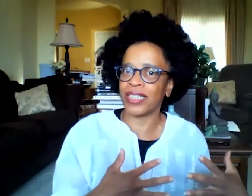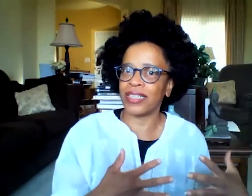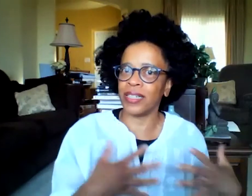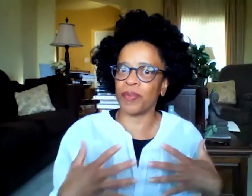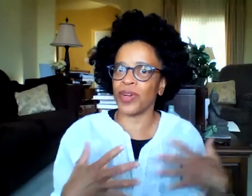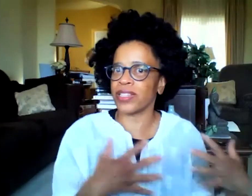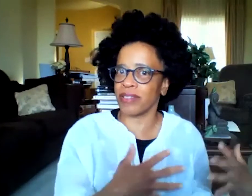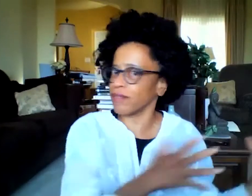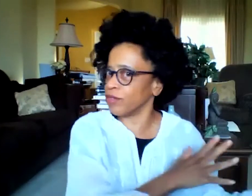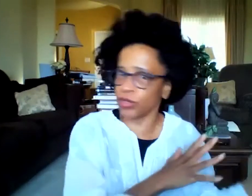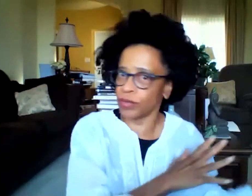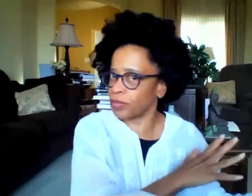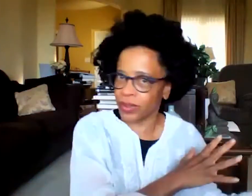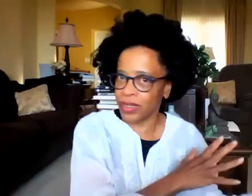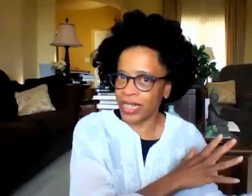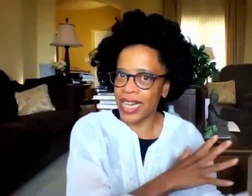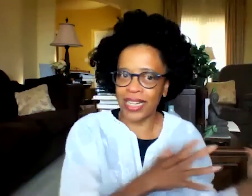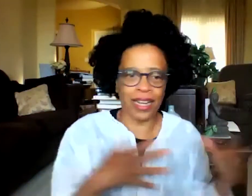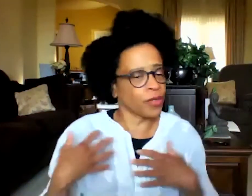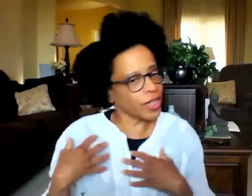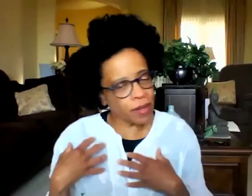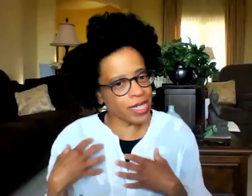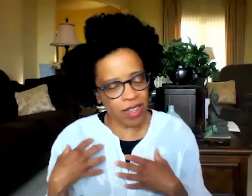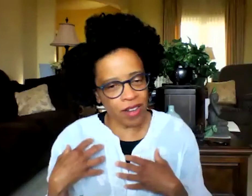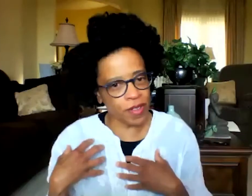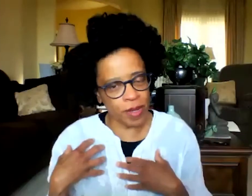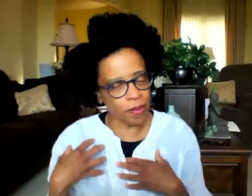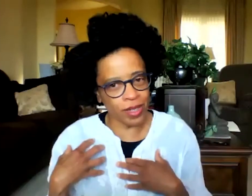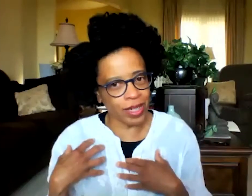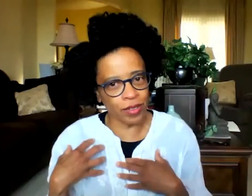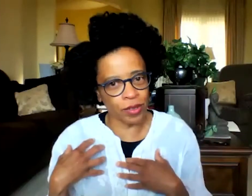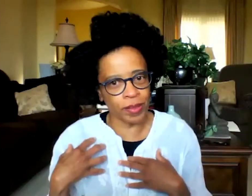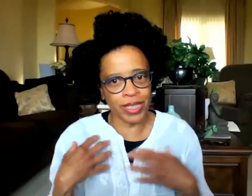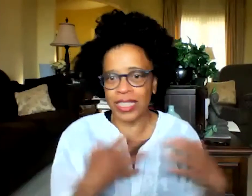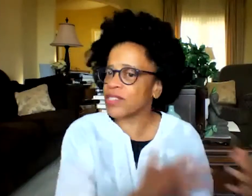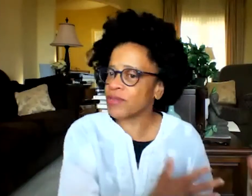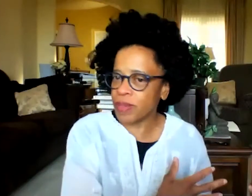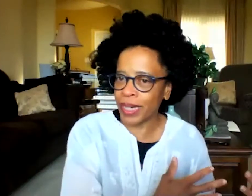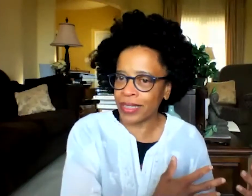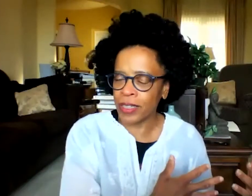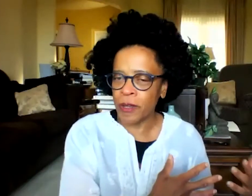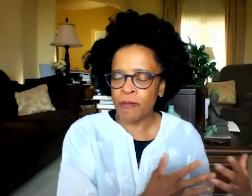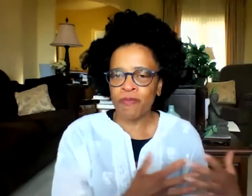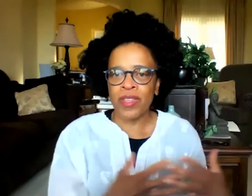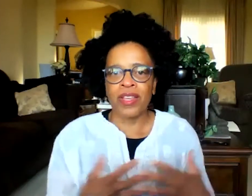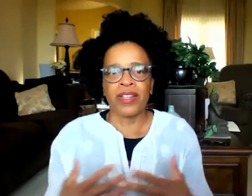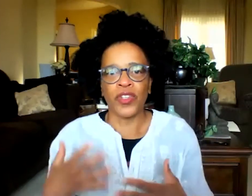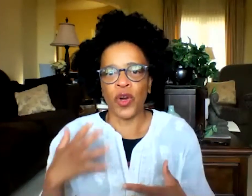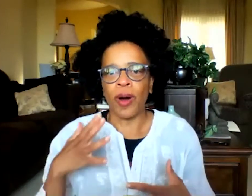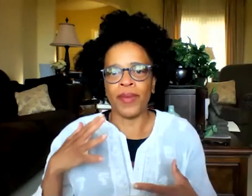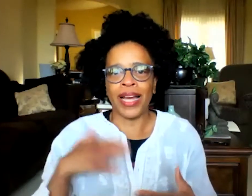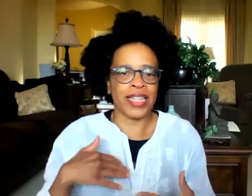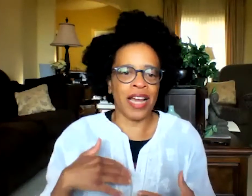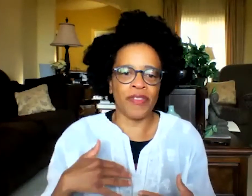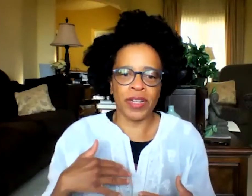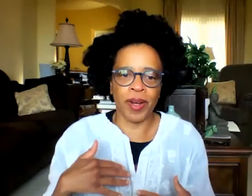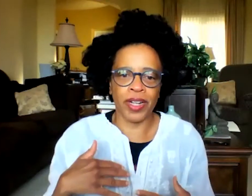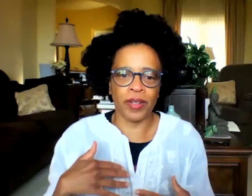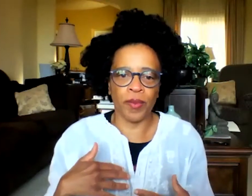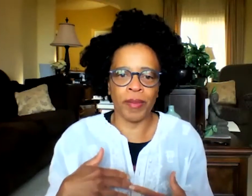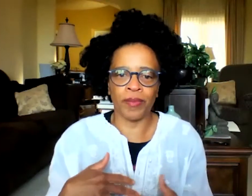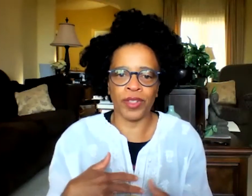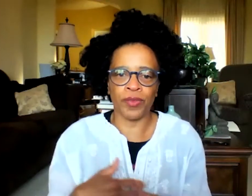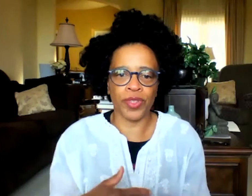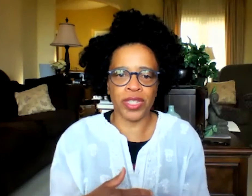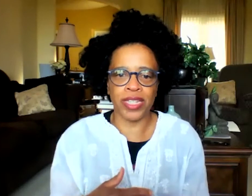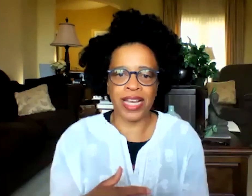of the oppressive group. And I don't think of myself as being part of that group, but in this respect, I'm, as an